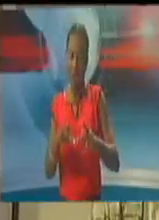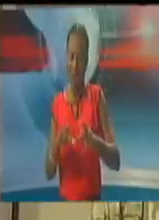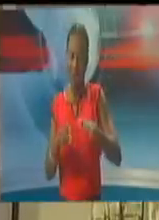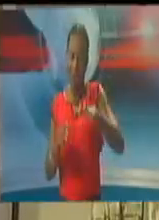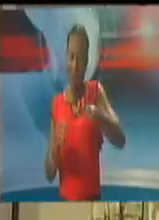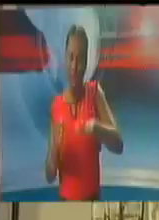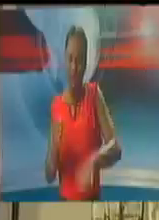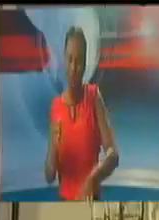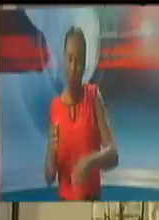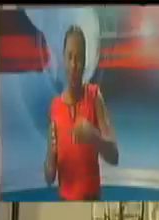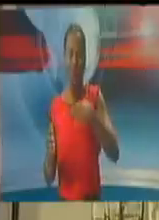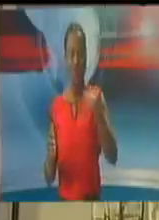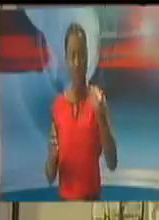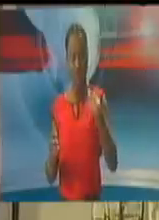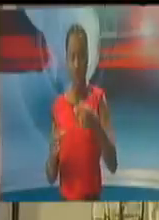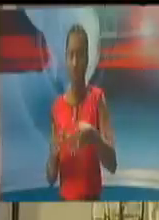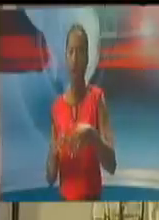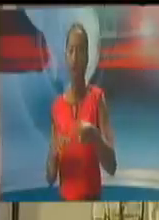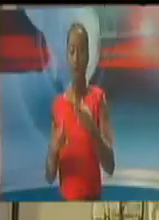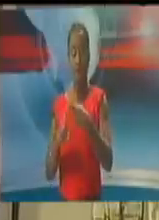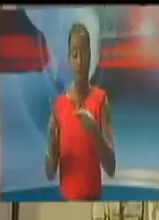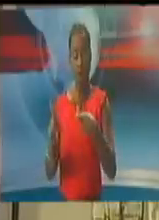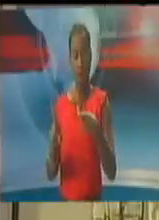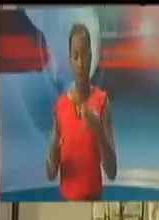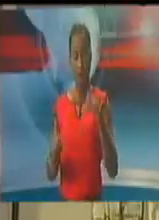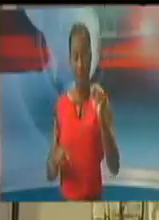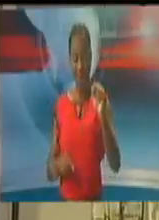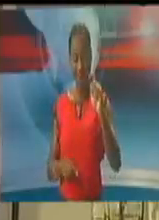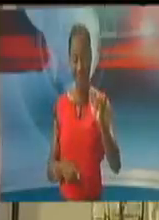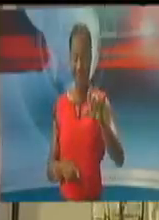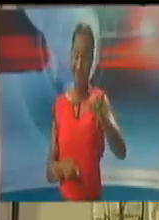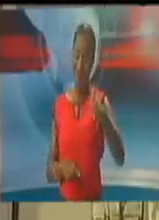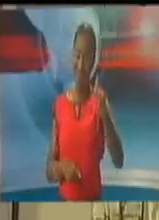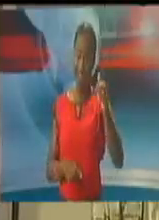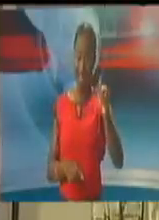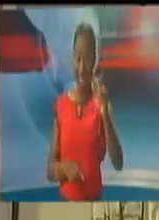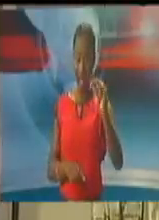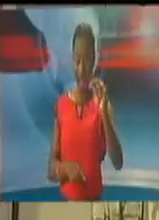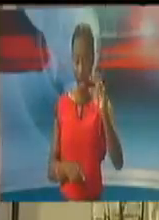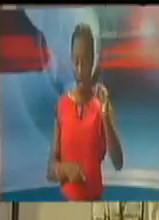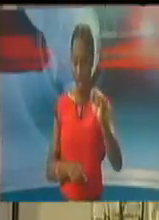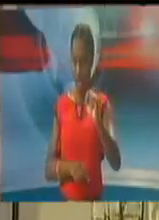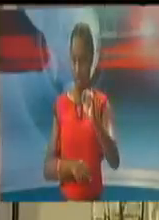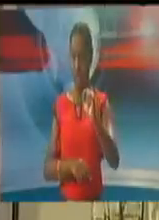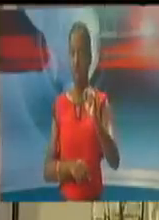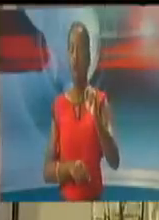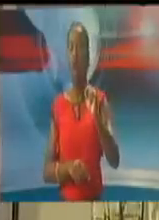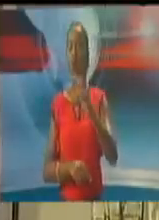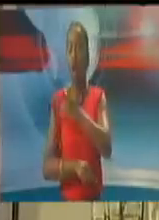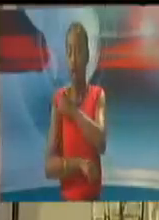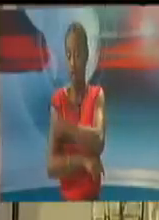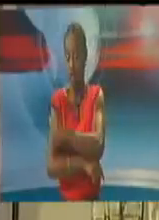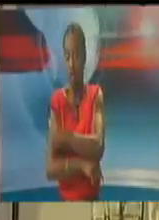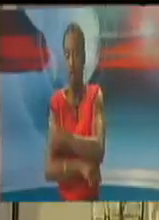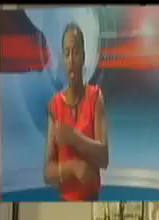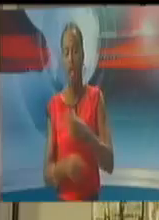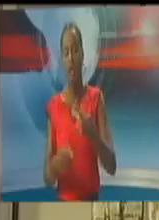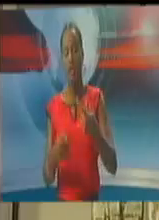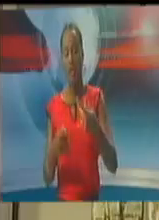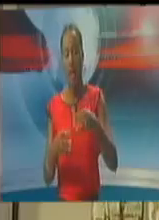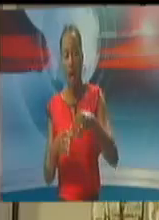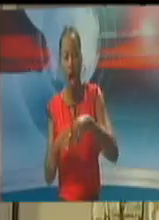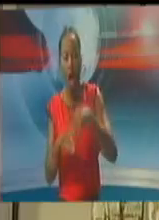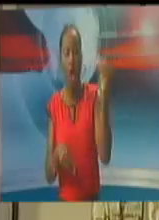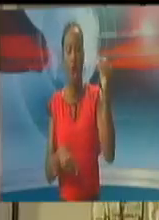St. Anne's began. It was a gradual process that may have accelerated a little bit this